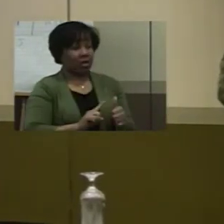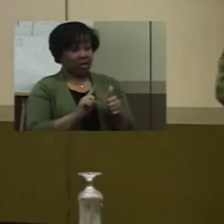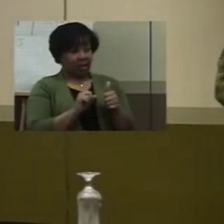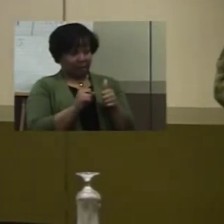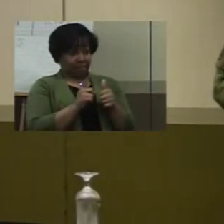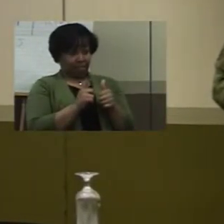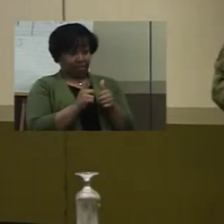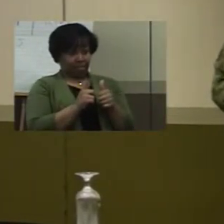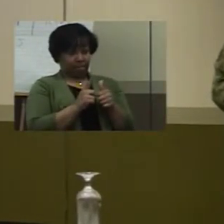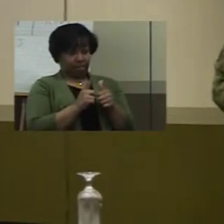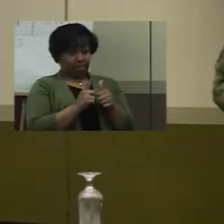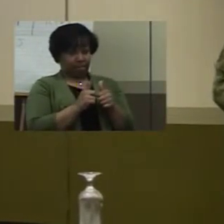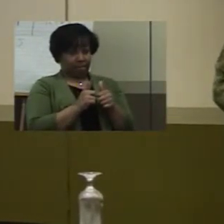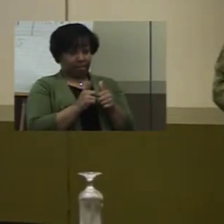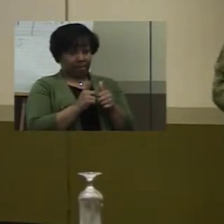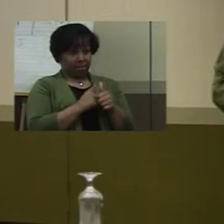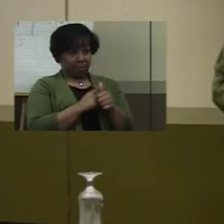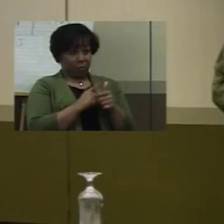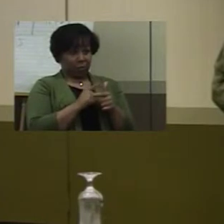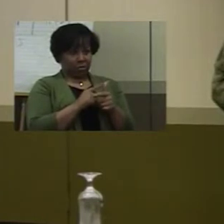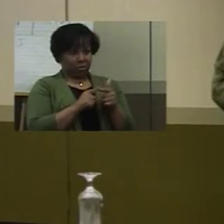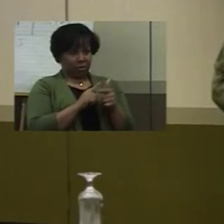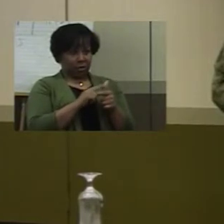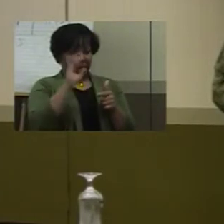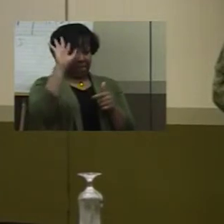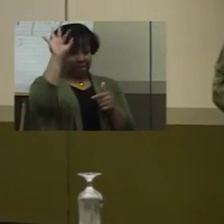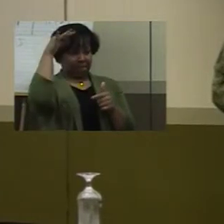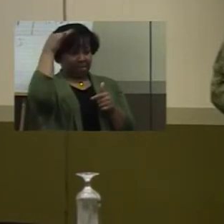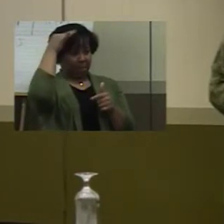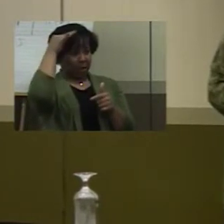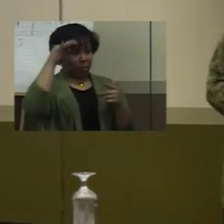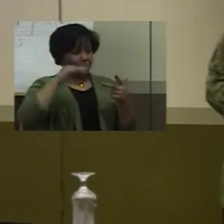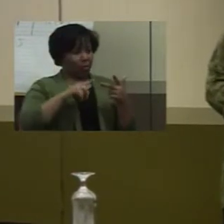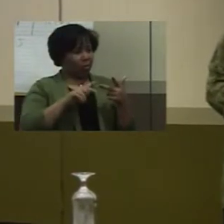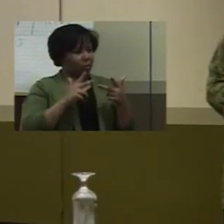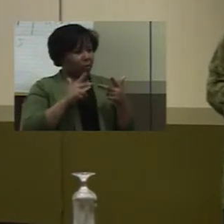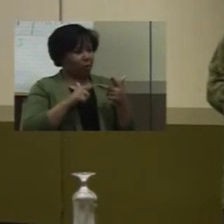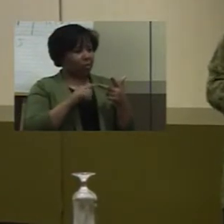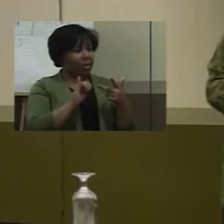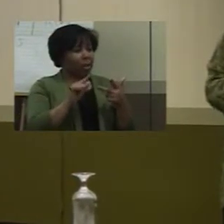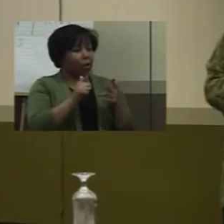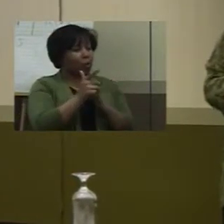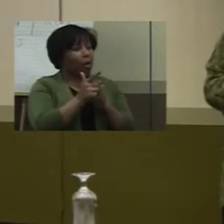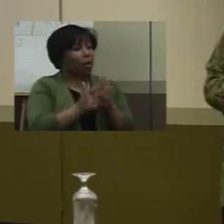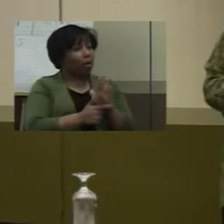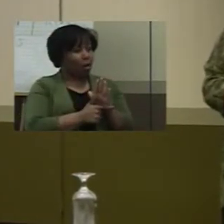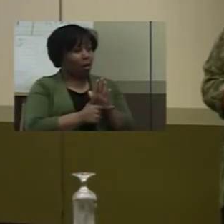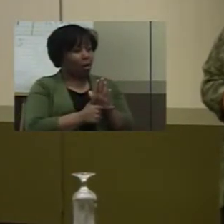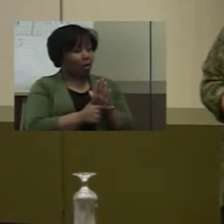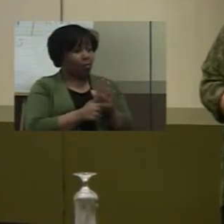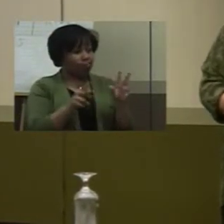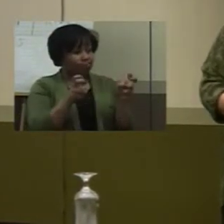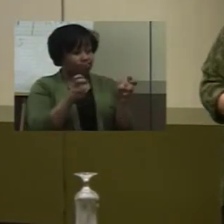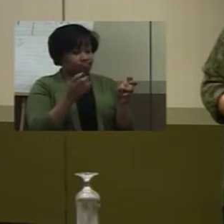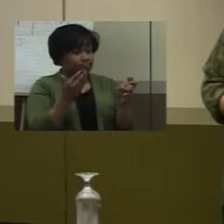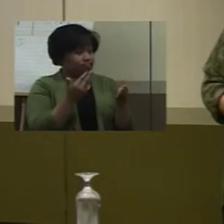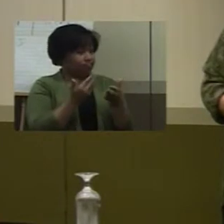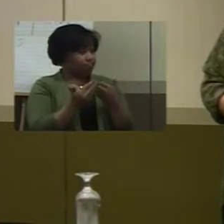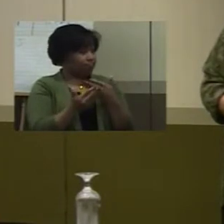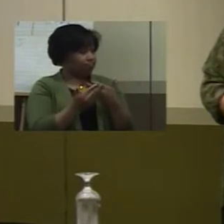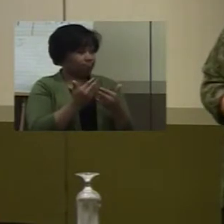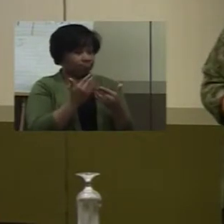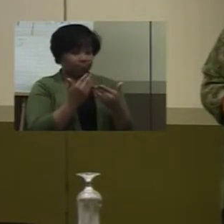first 2 are federal. The third point is an Illinois law that if any